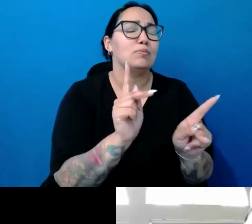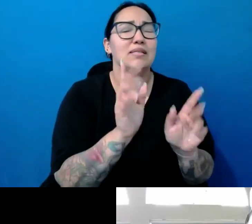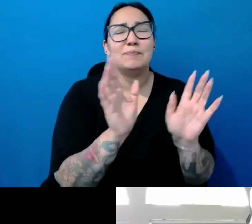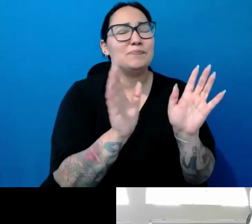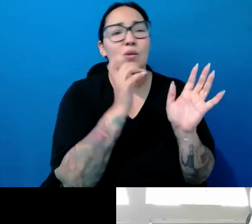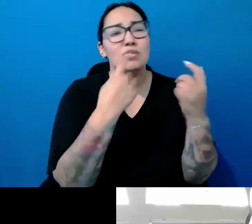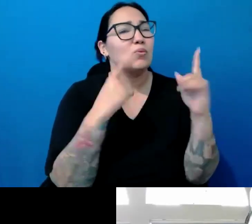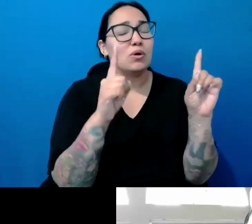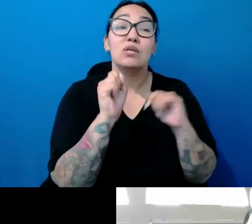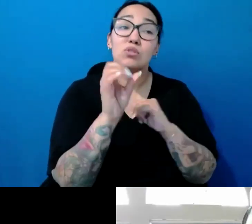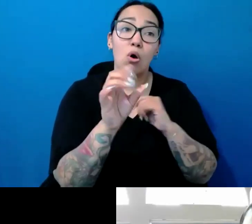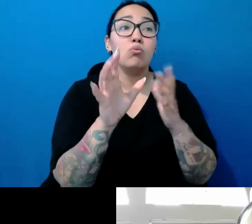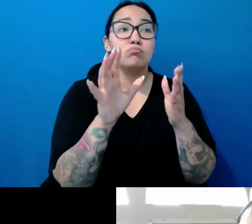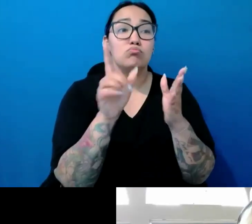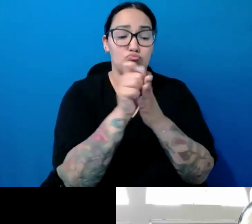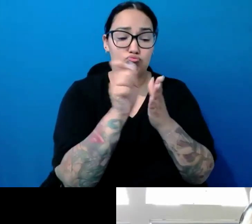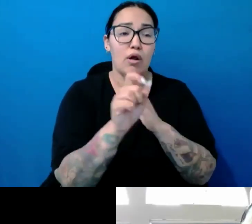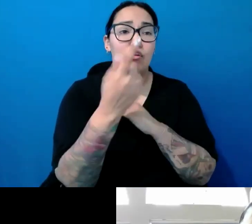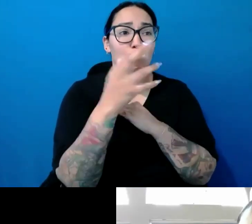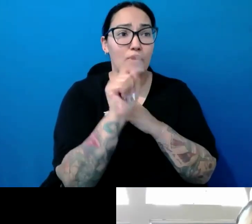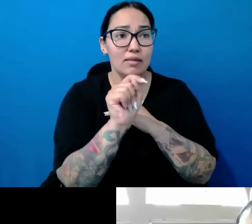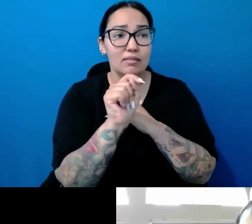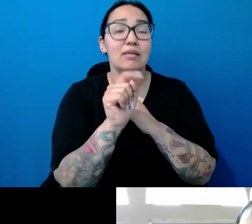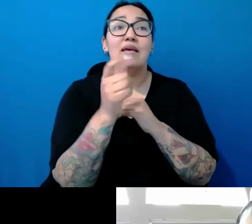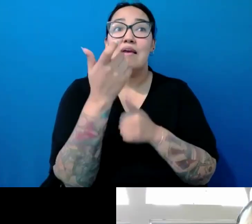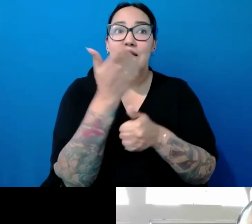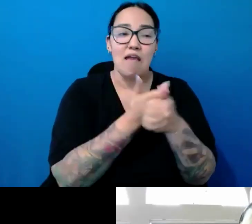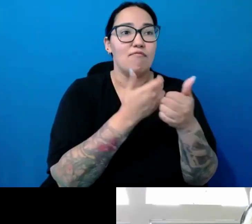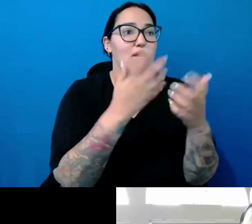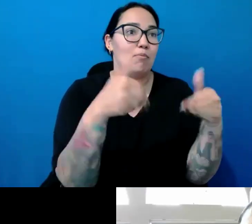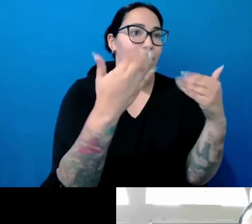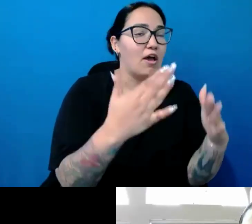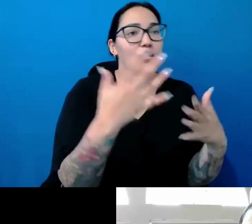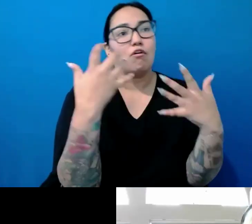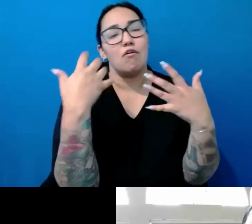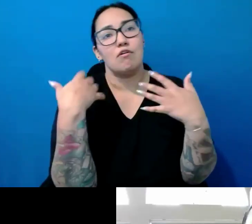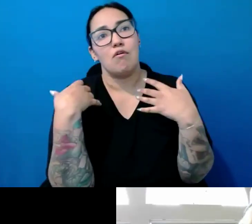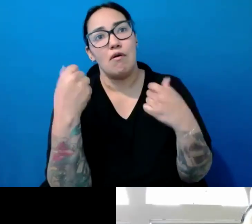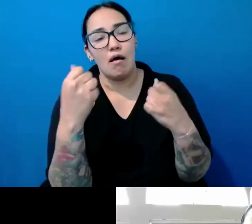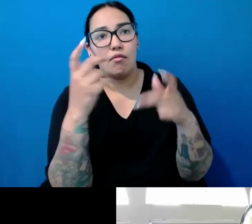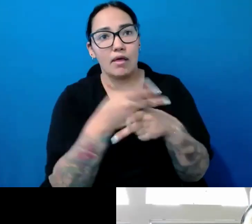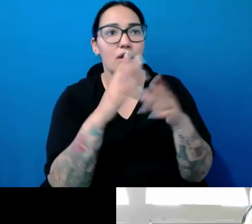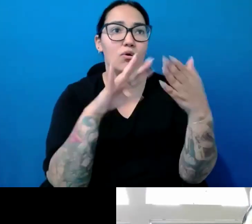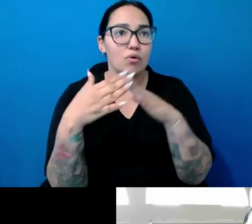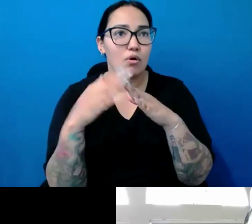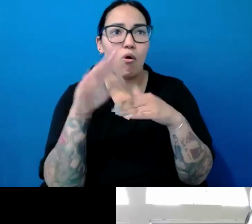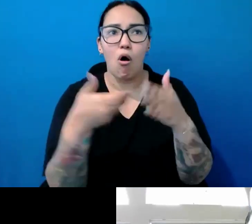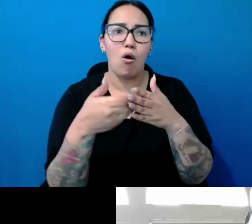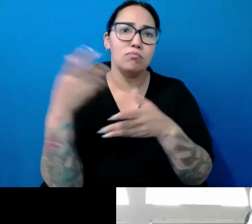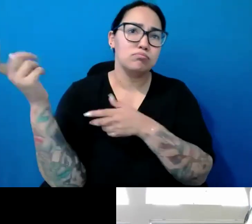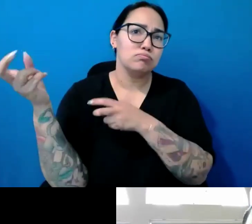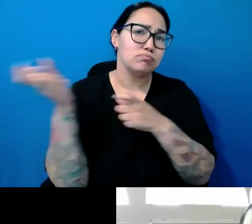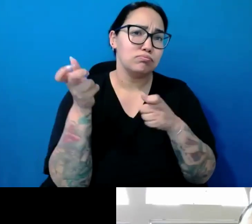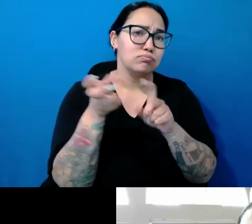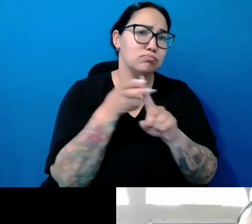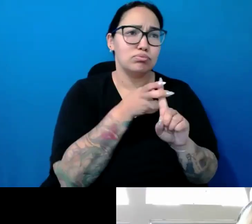started by writing grants, and every mental health provider and community healthcare worker and advocate I brought on was grant funded. And then it started to feel